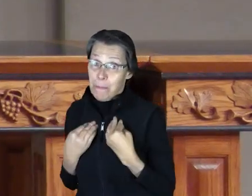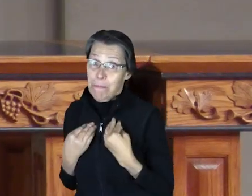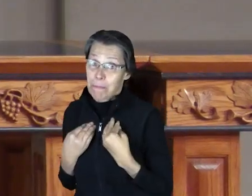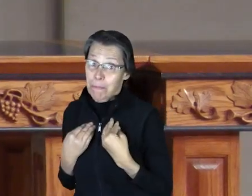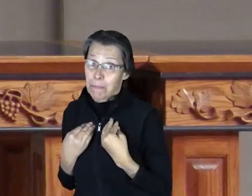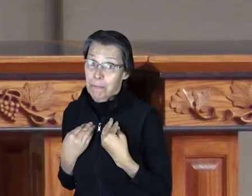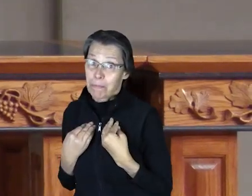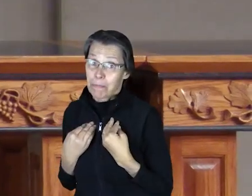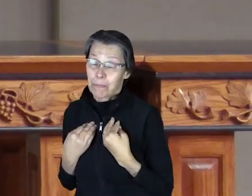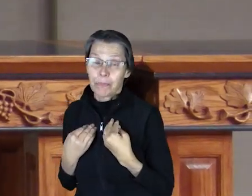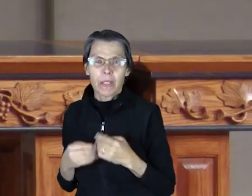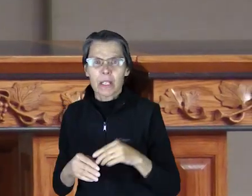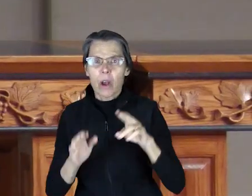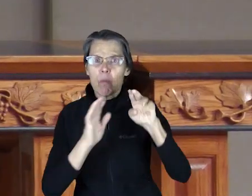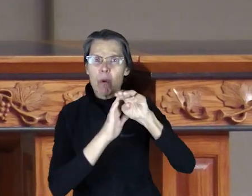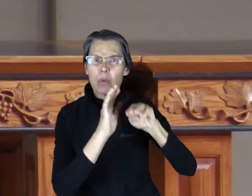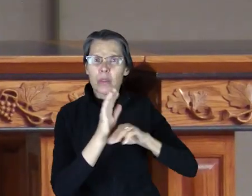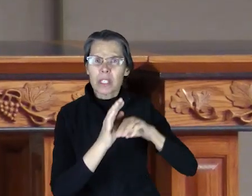His fear,